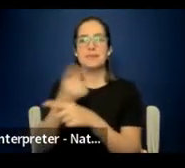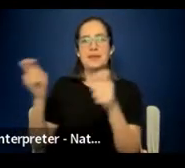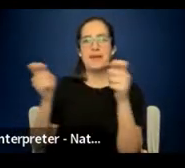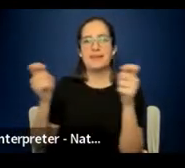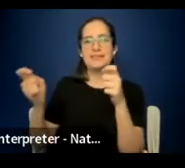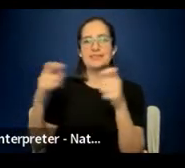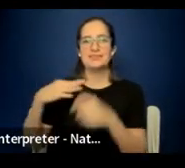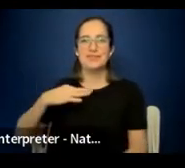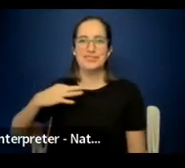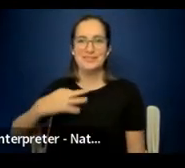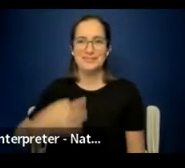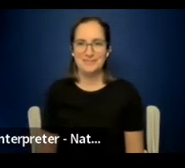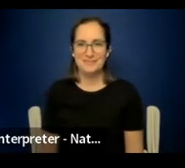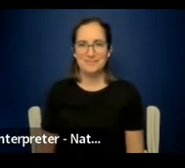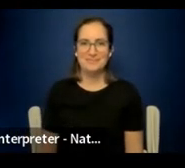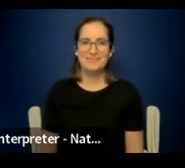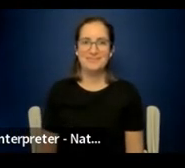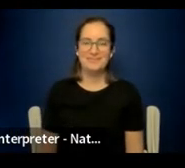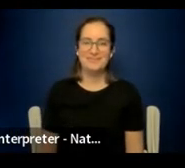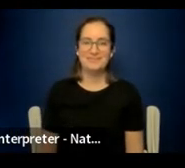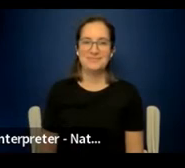more.